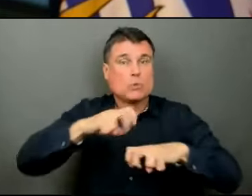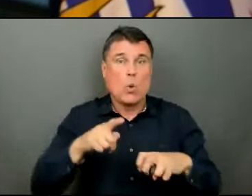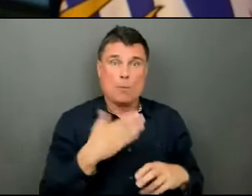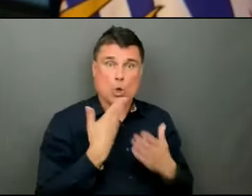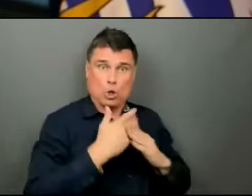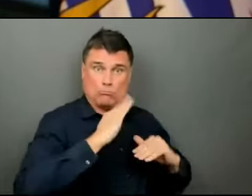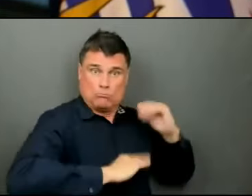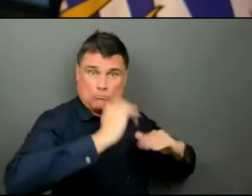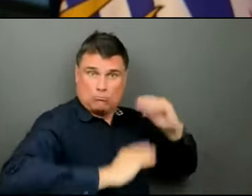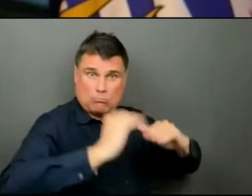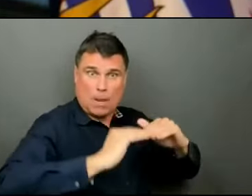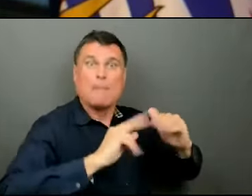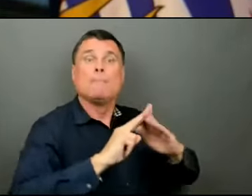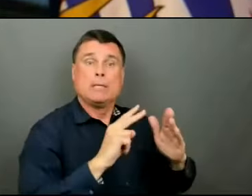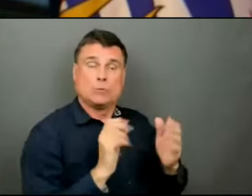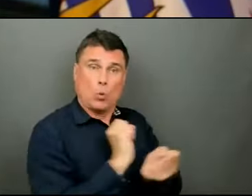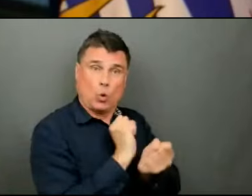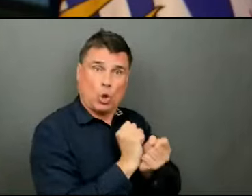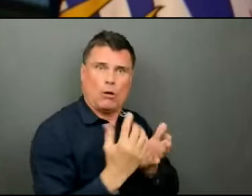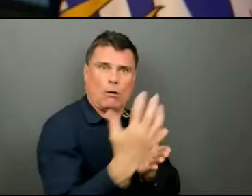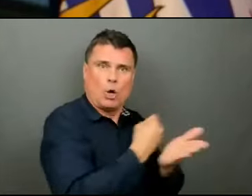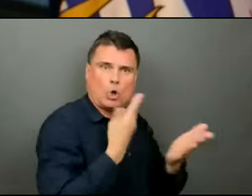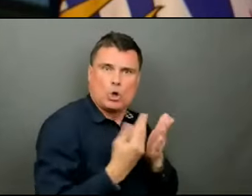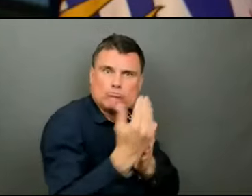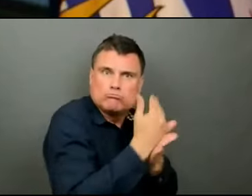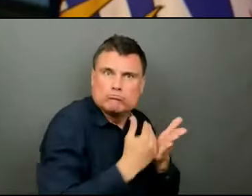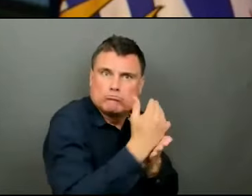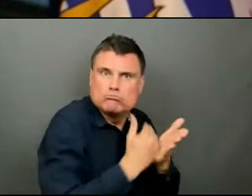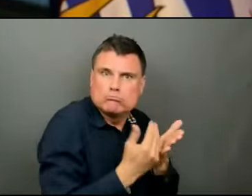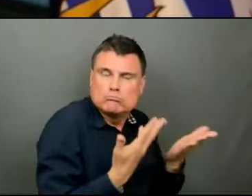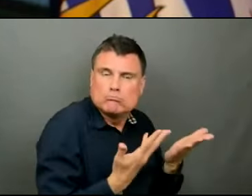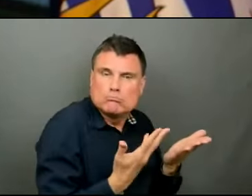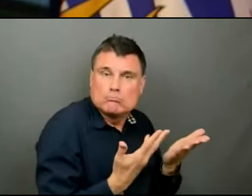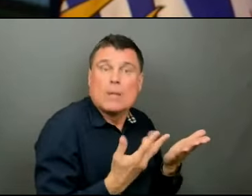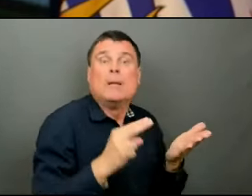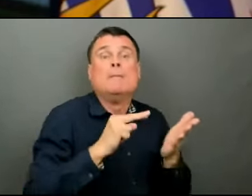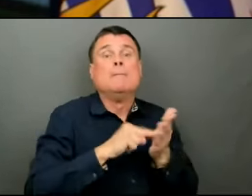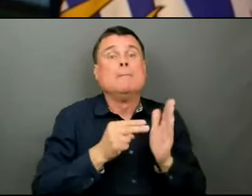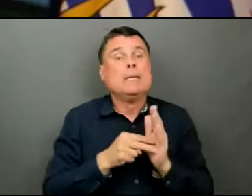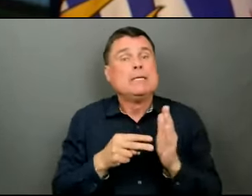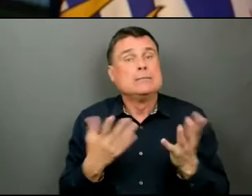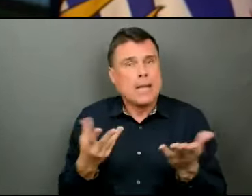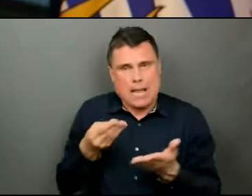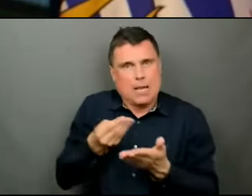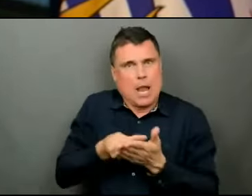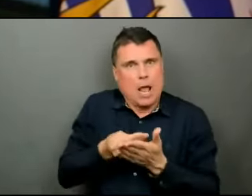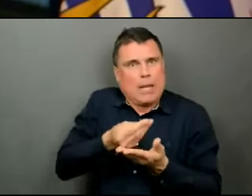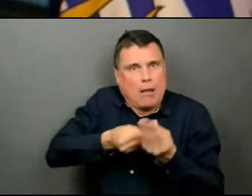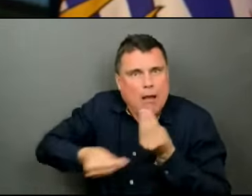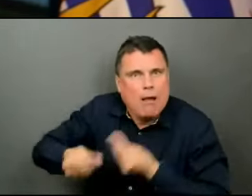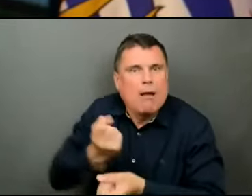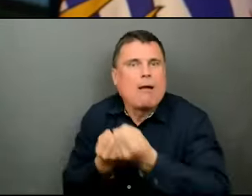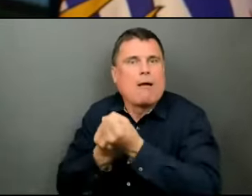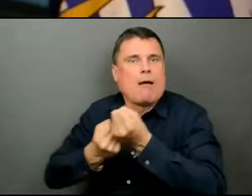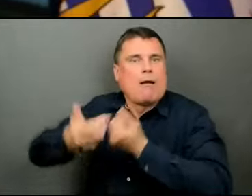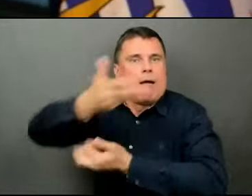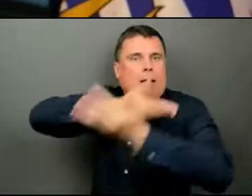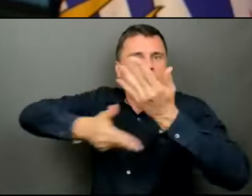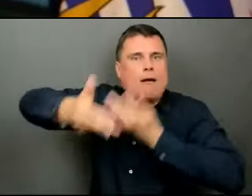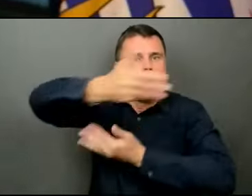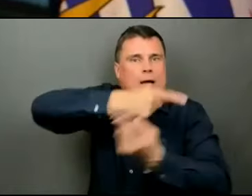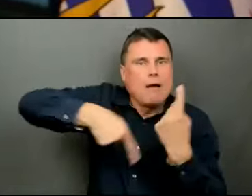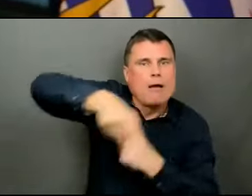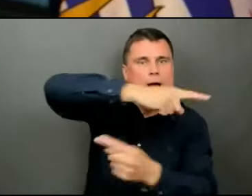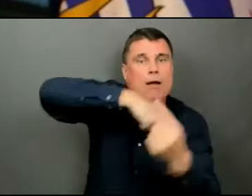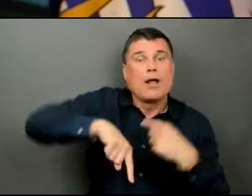stimulates supply chains and businesses and activates economic opportunity. This project will deliver 13,000 direct